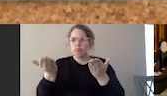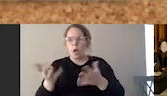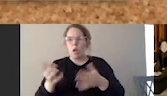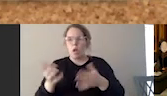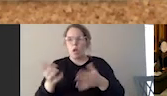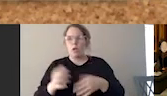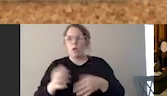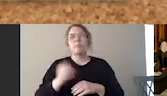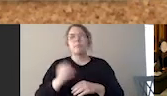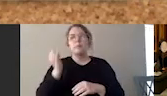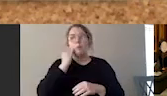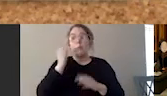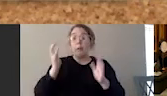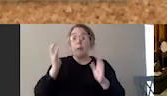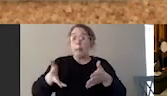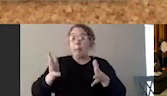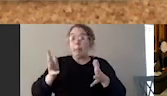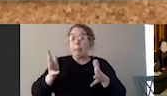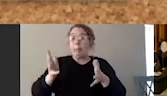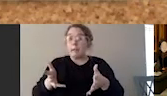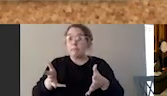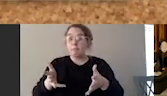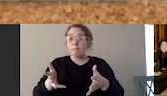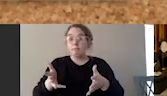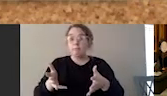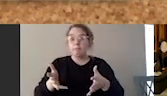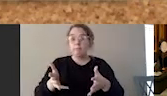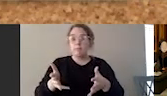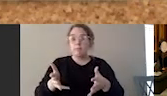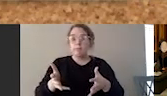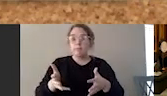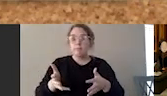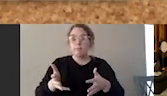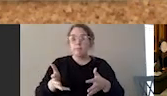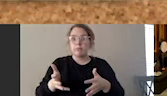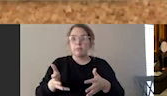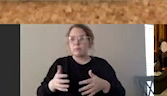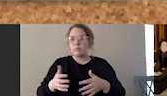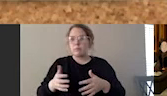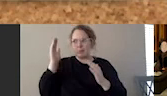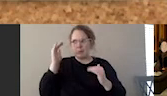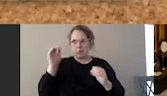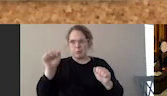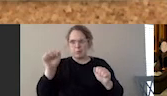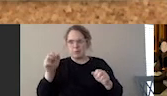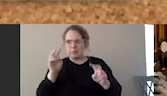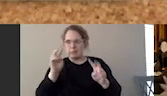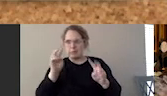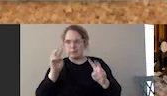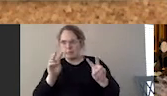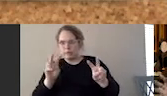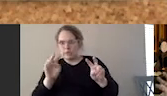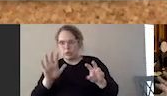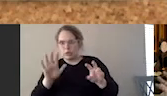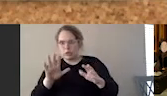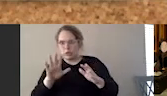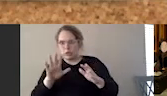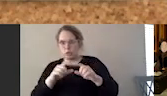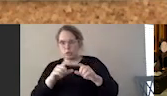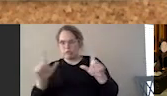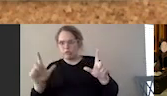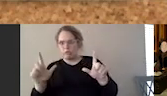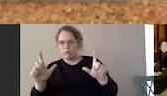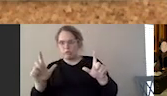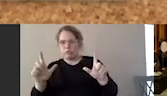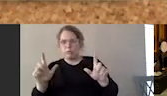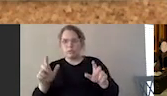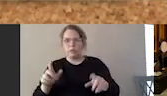as is, and hopefully all of you can see the text in your screens, if we were to leave the